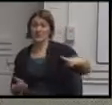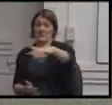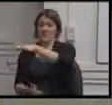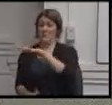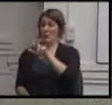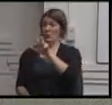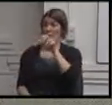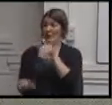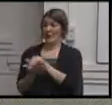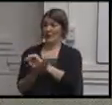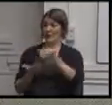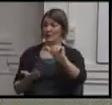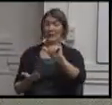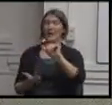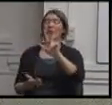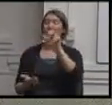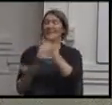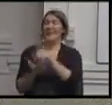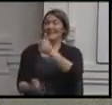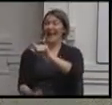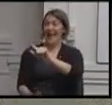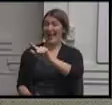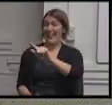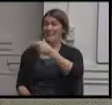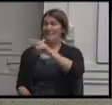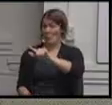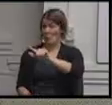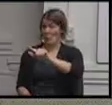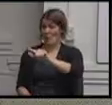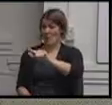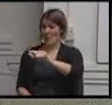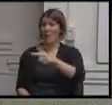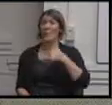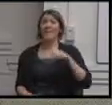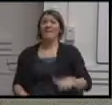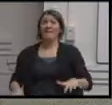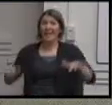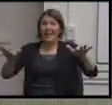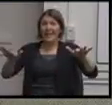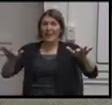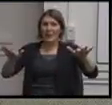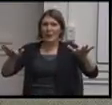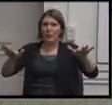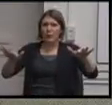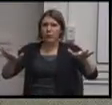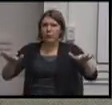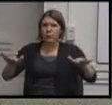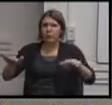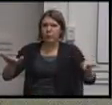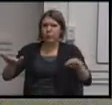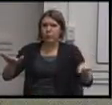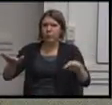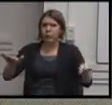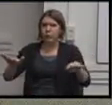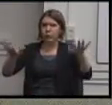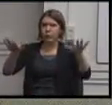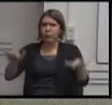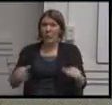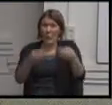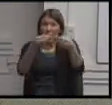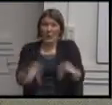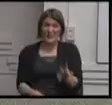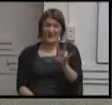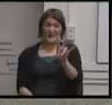pool. A year. A year. Season. A season. It's empty in the winter. It's